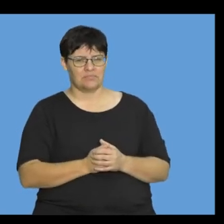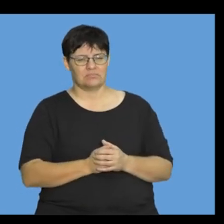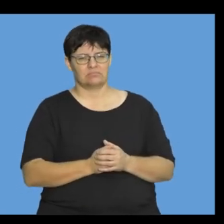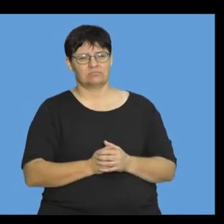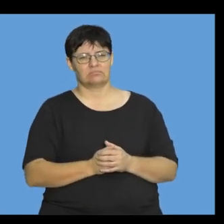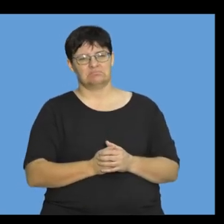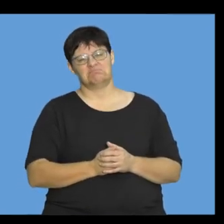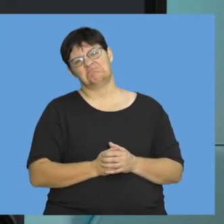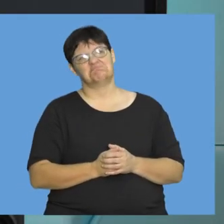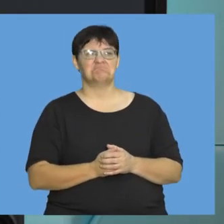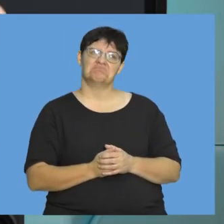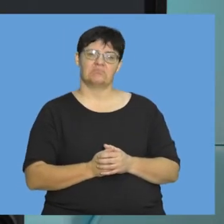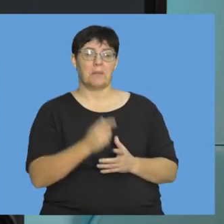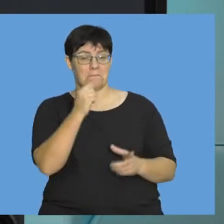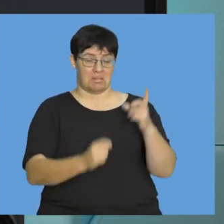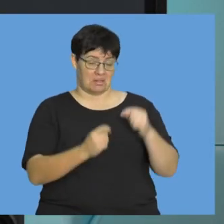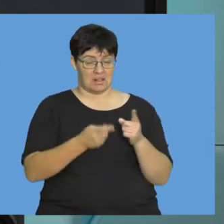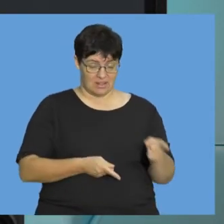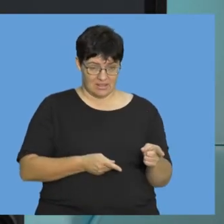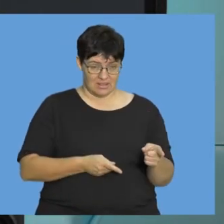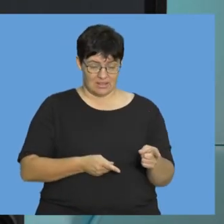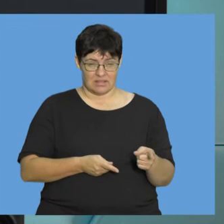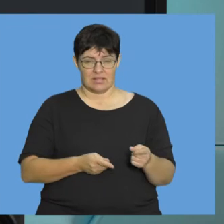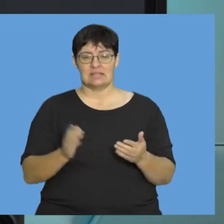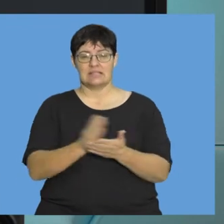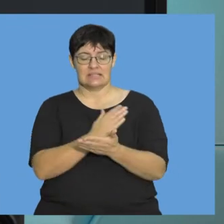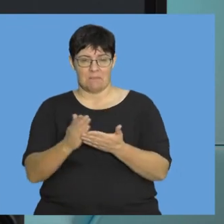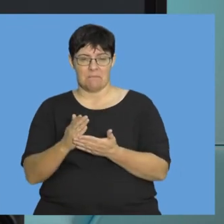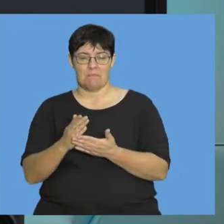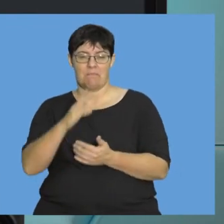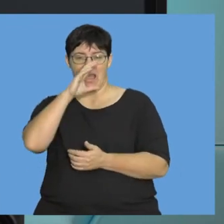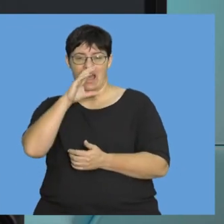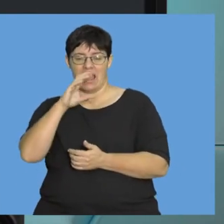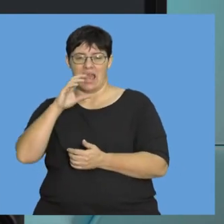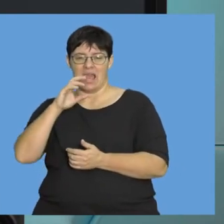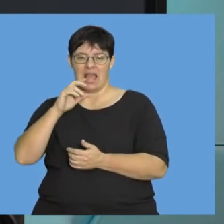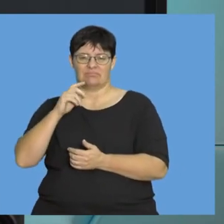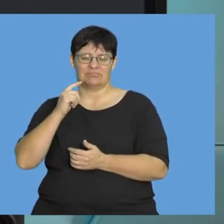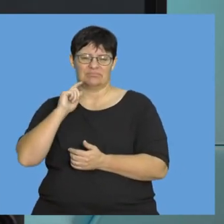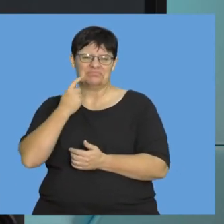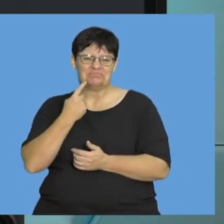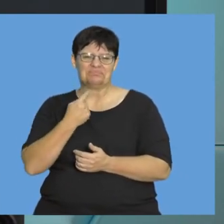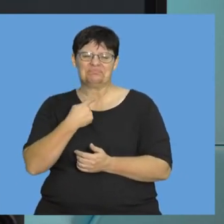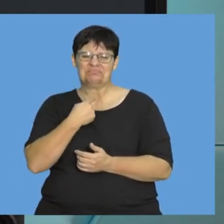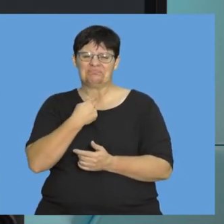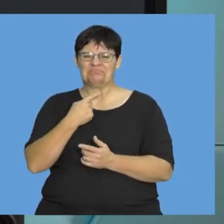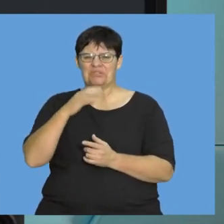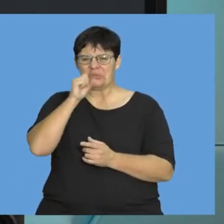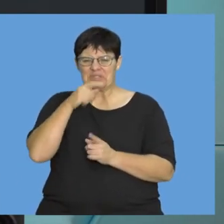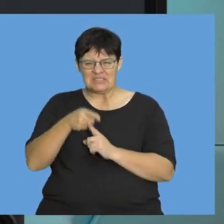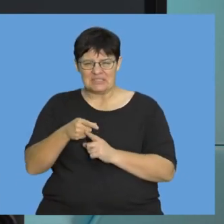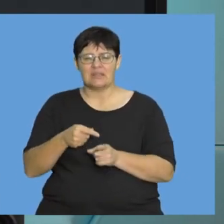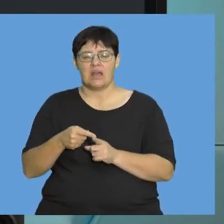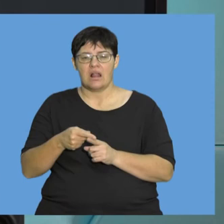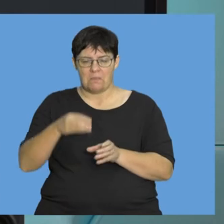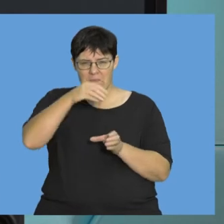try this at home, if you take some milk, and you take some lemon juice and you put it together, all of